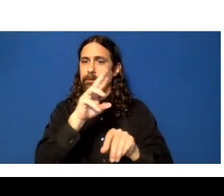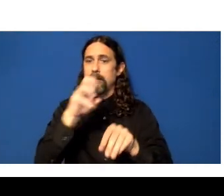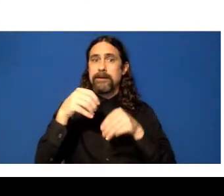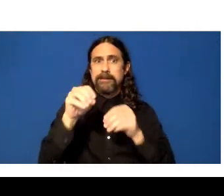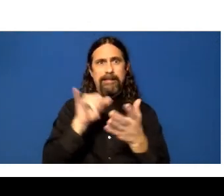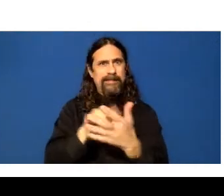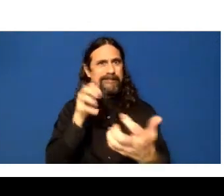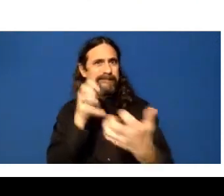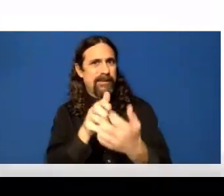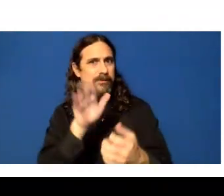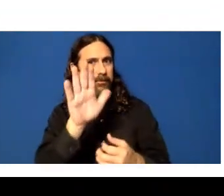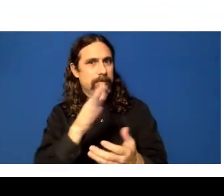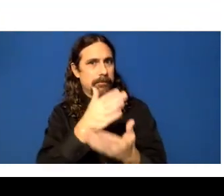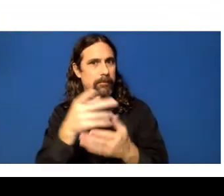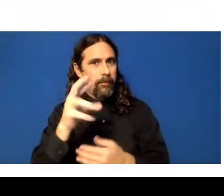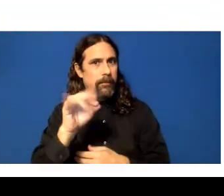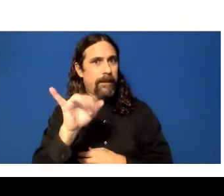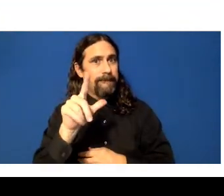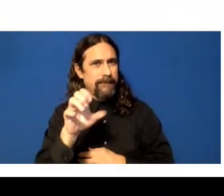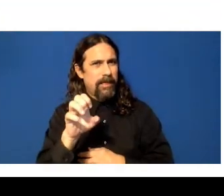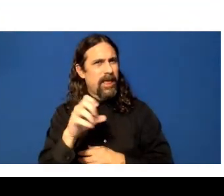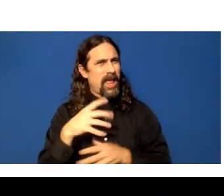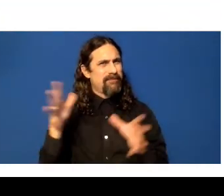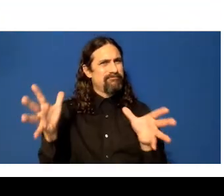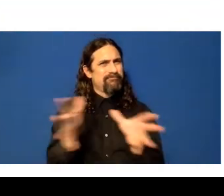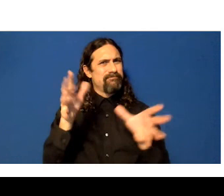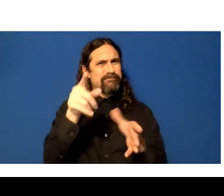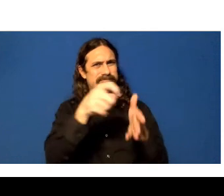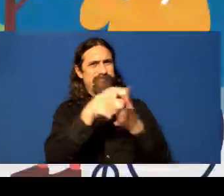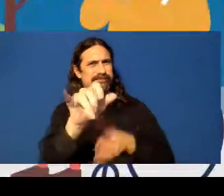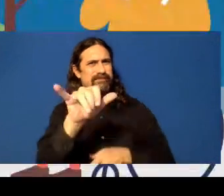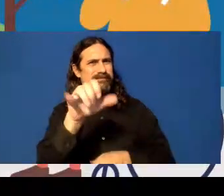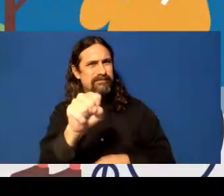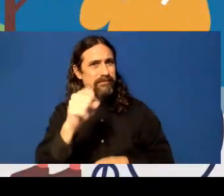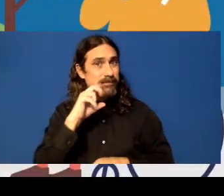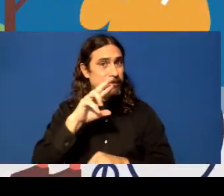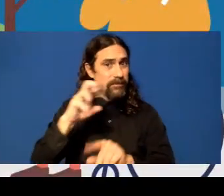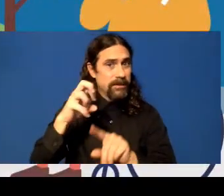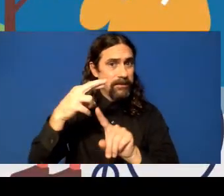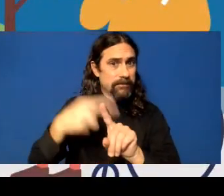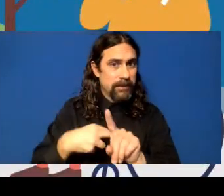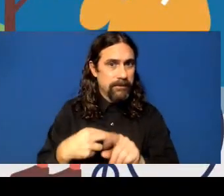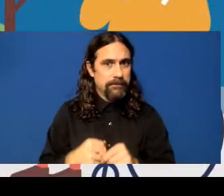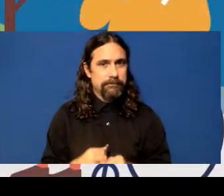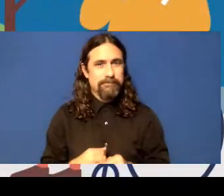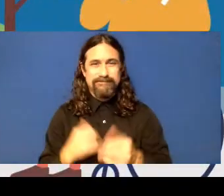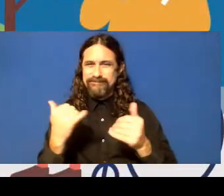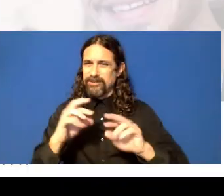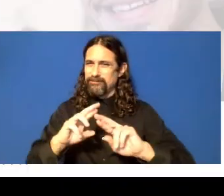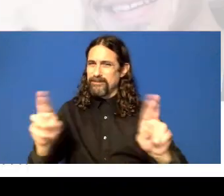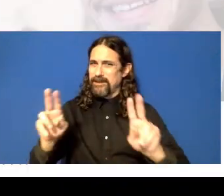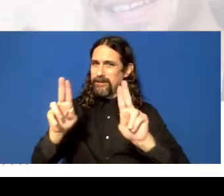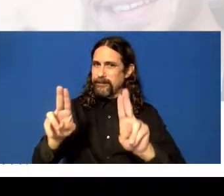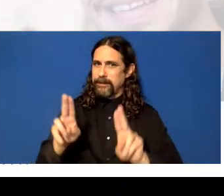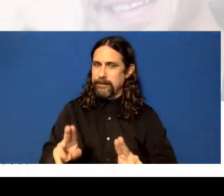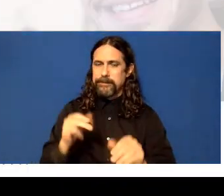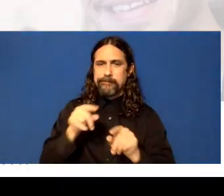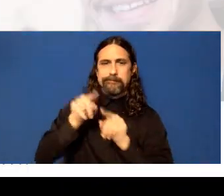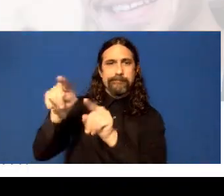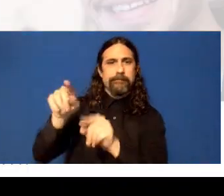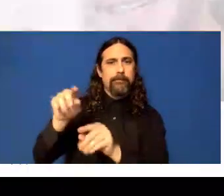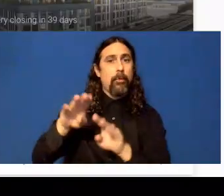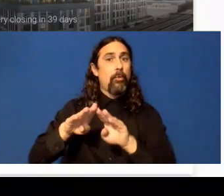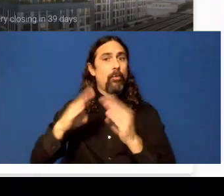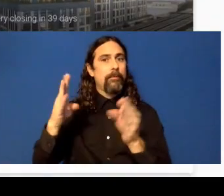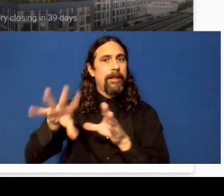your profile. So it's generally a good idea to say yes. Now you're ready to apply. Head over to the